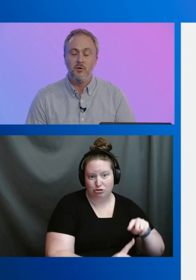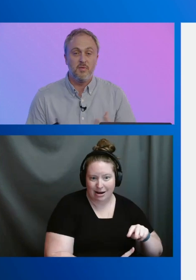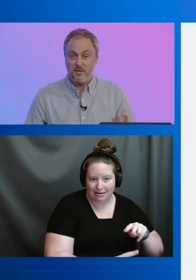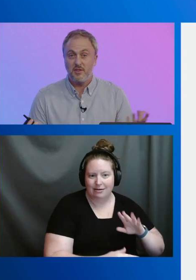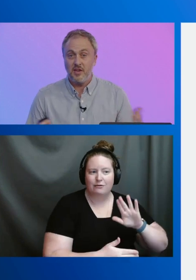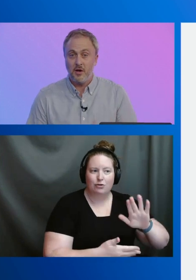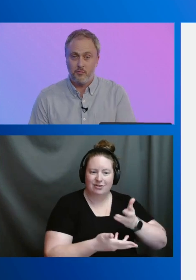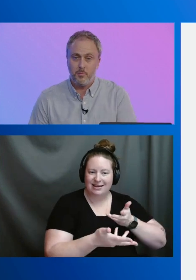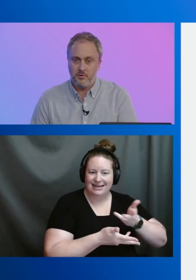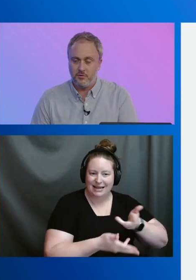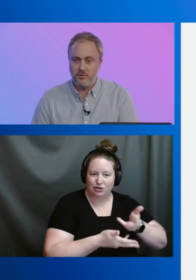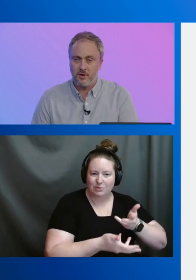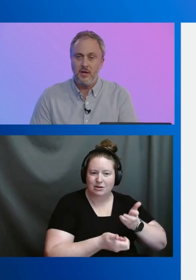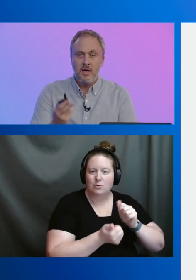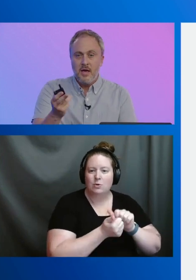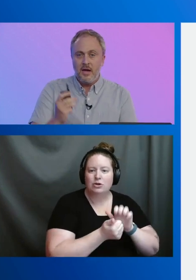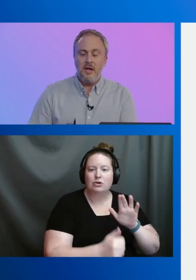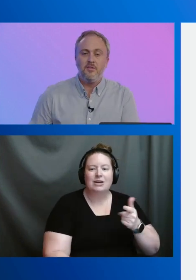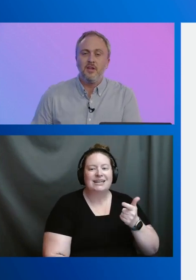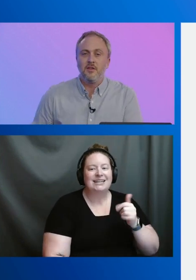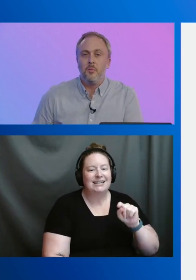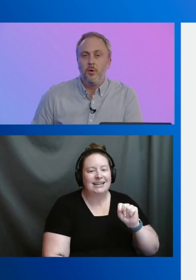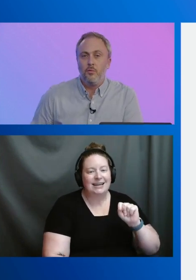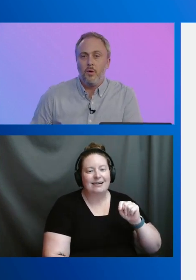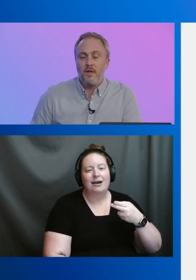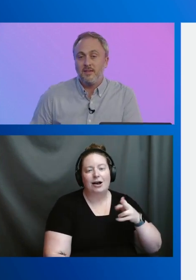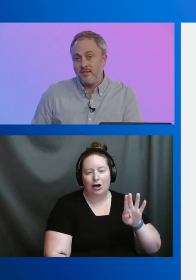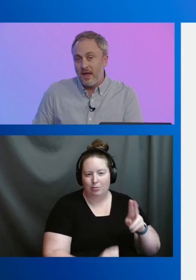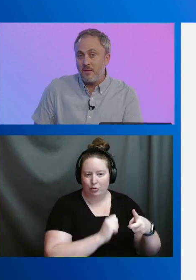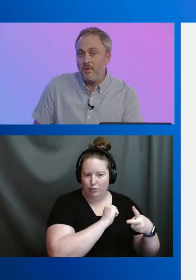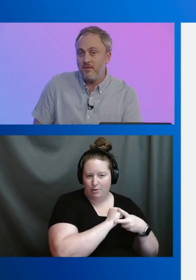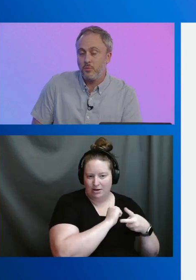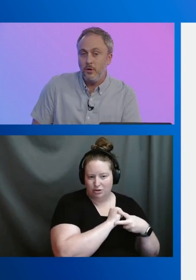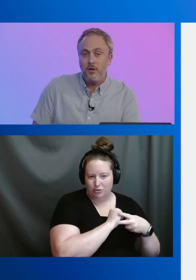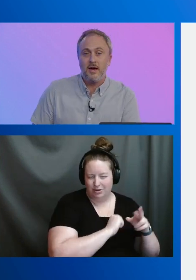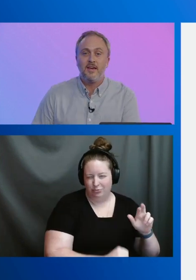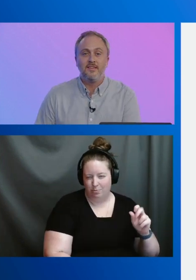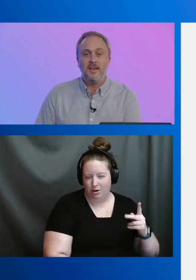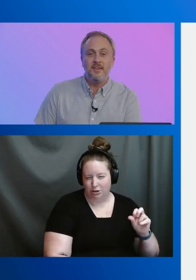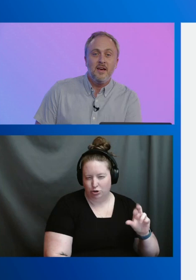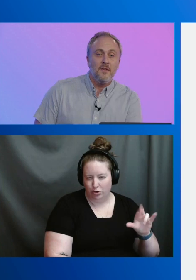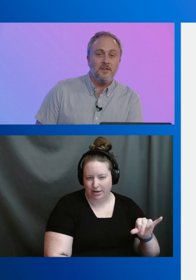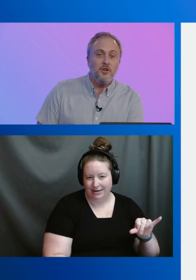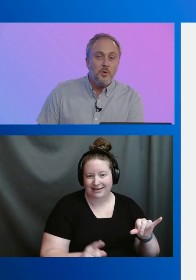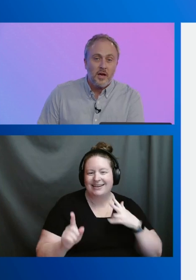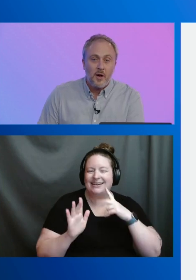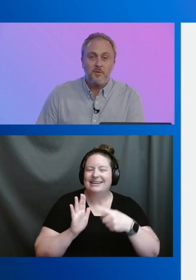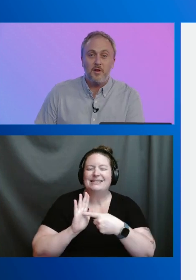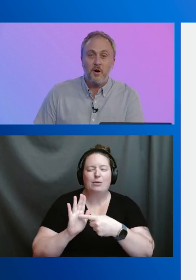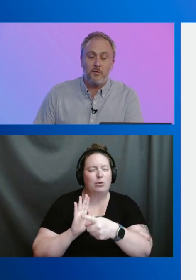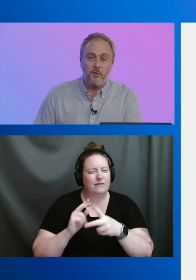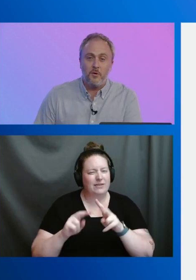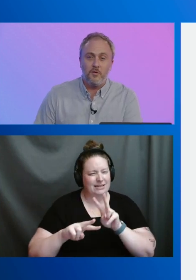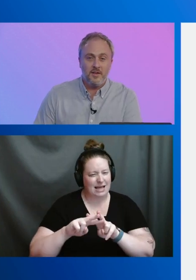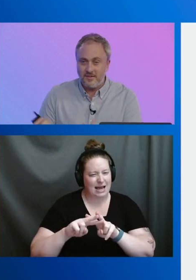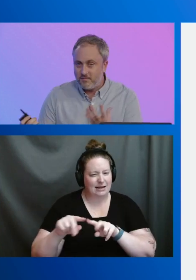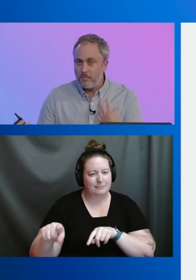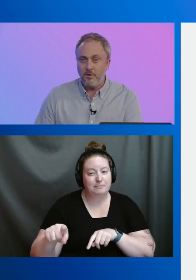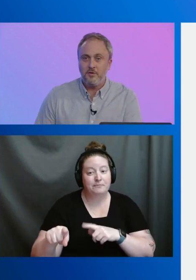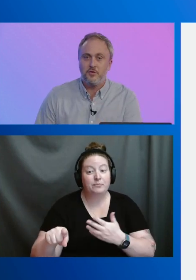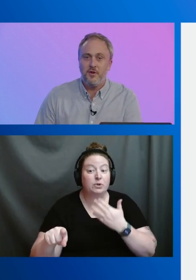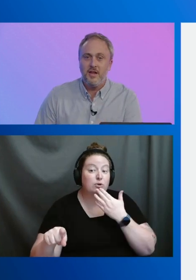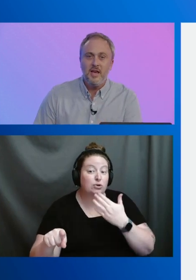your various GitHub repositories, right? And here's an example of what that Slack message will look like. It says, there's a new GitHub star for